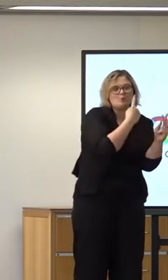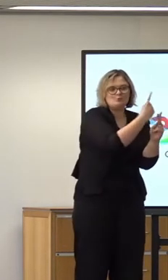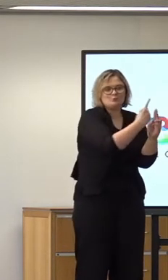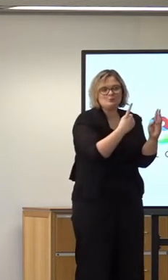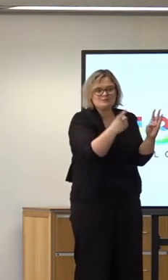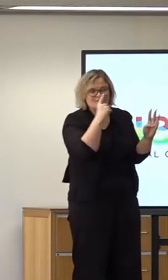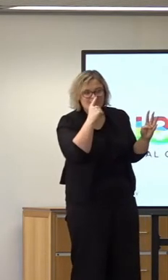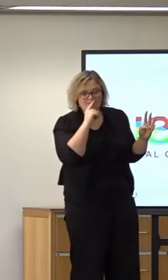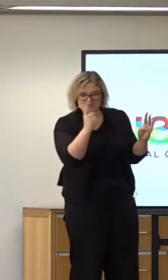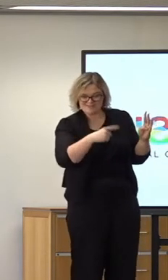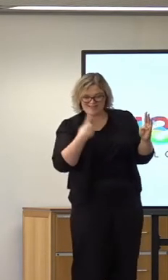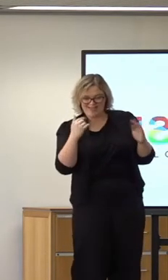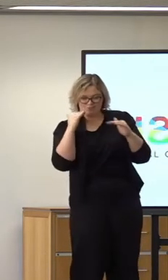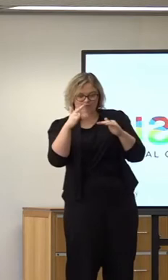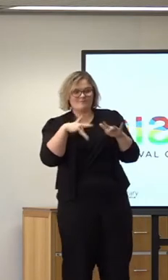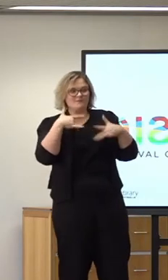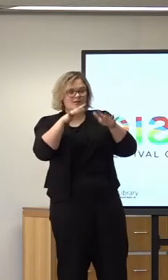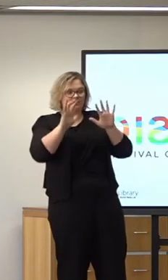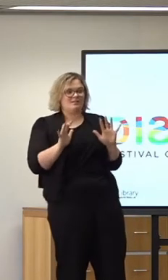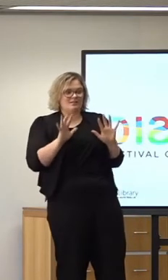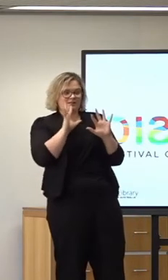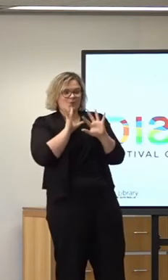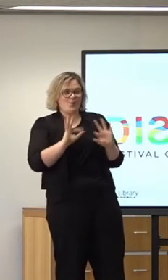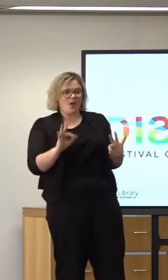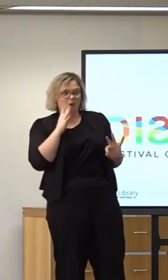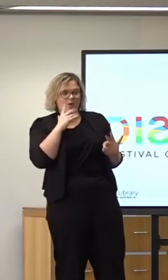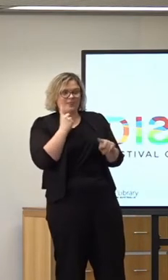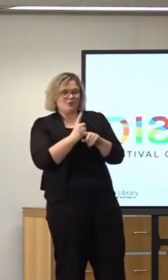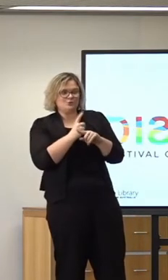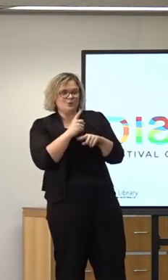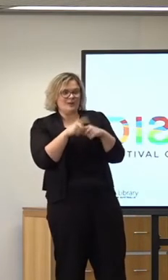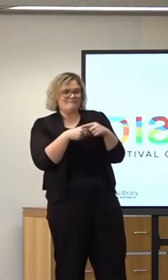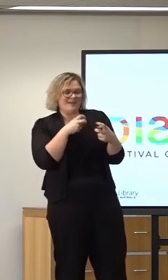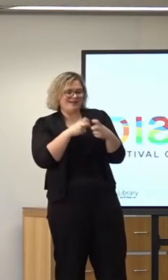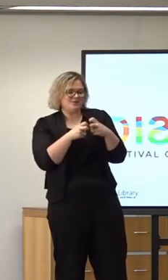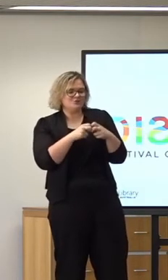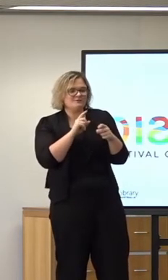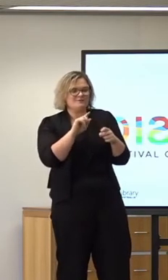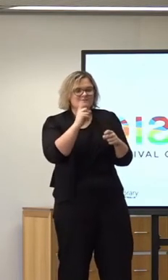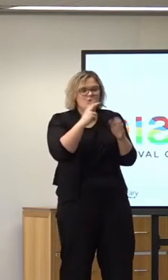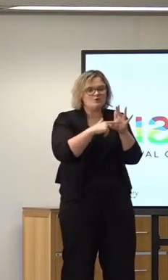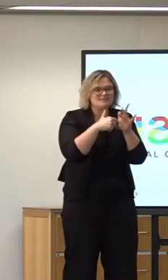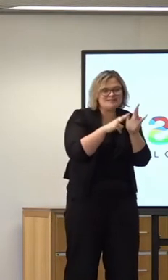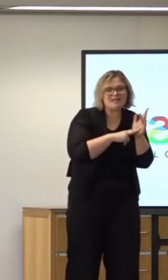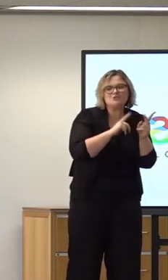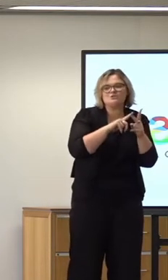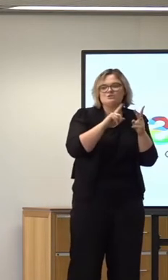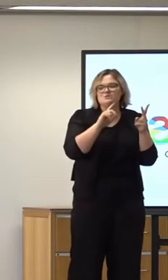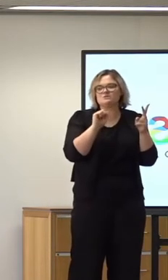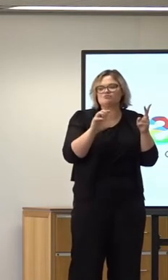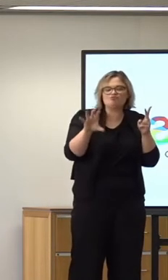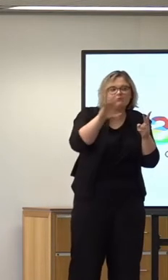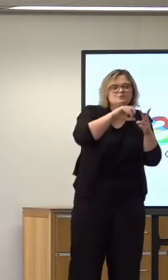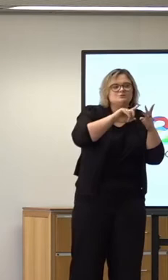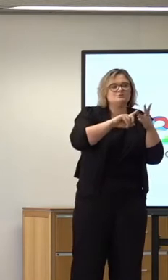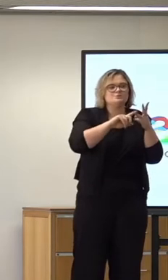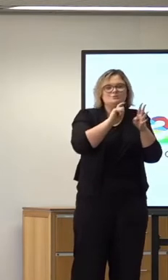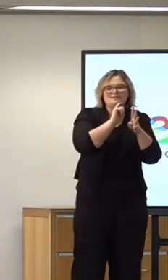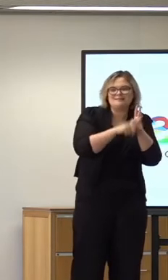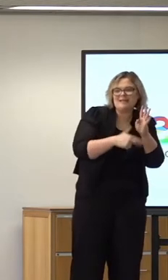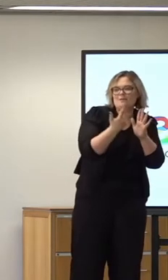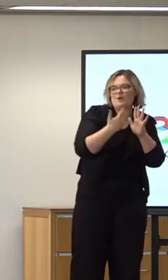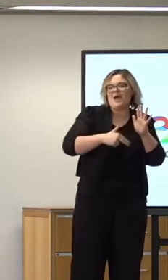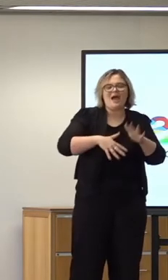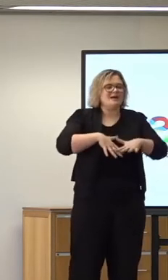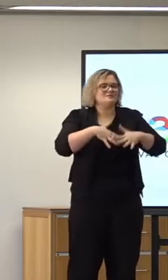rest of the room falls silent when it's time to talk about issues of First Nations art practice or regional Australia arts practice or disabled arts practice.